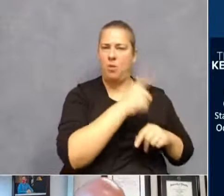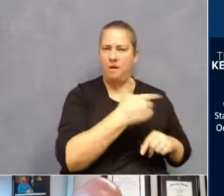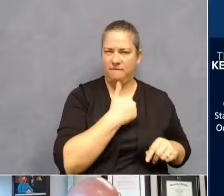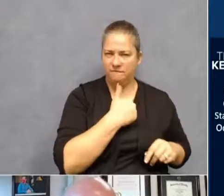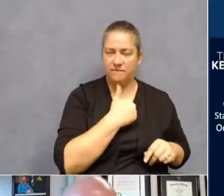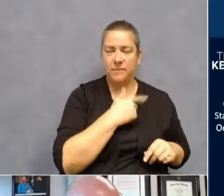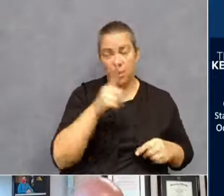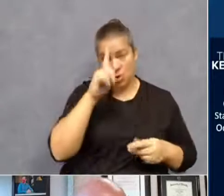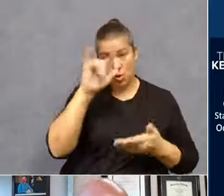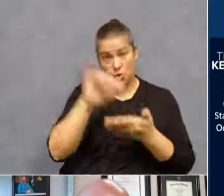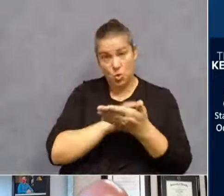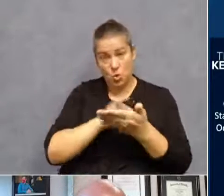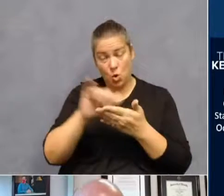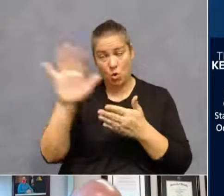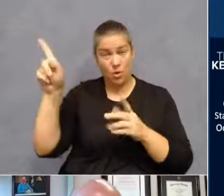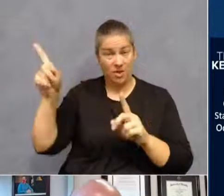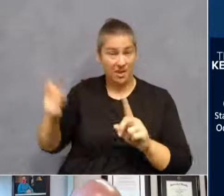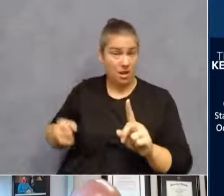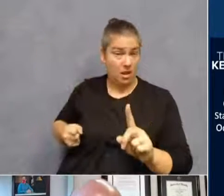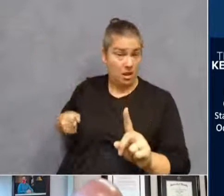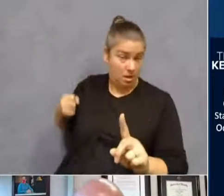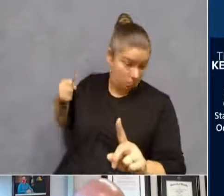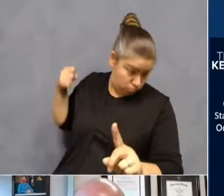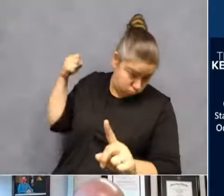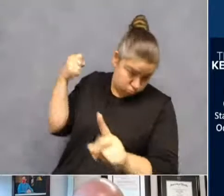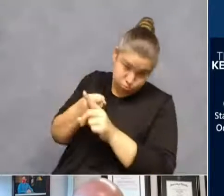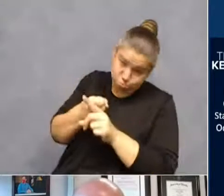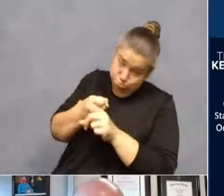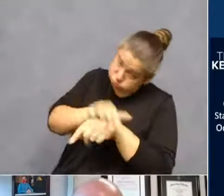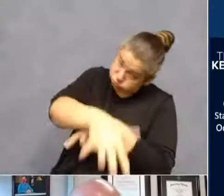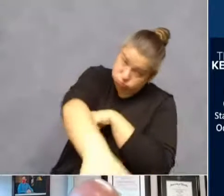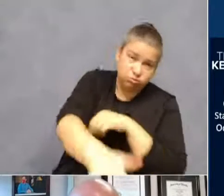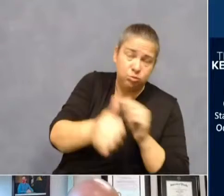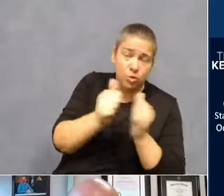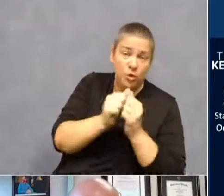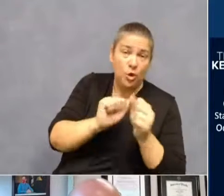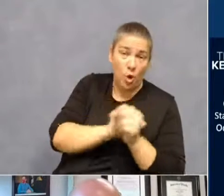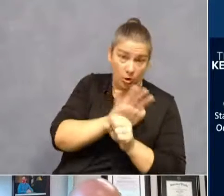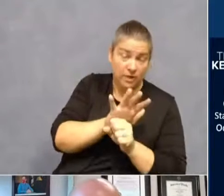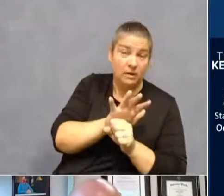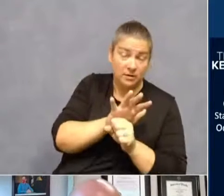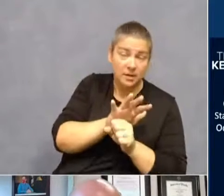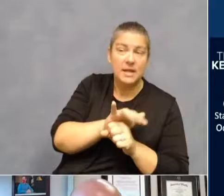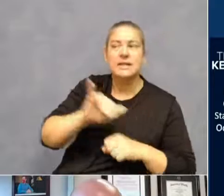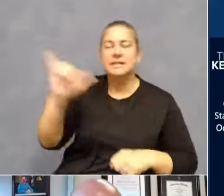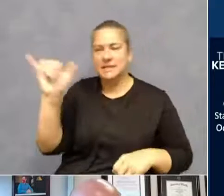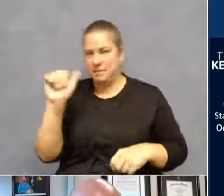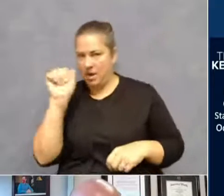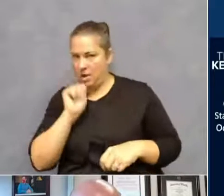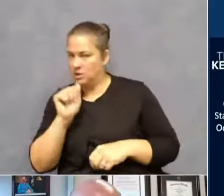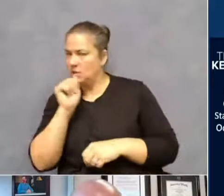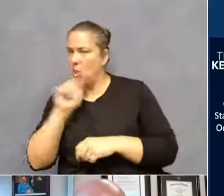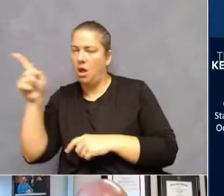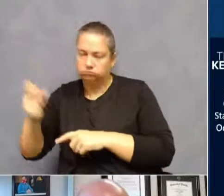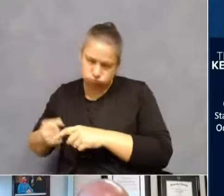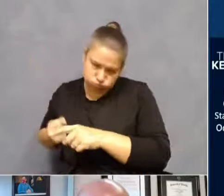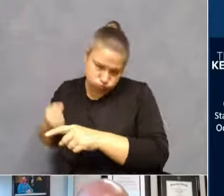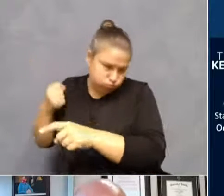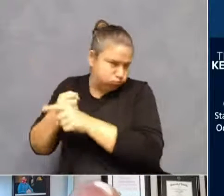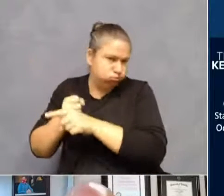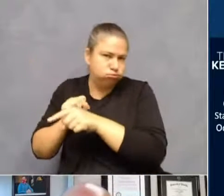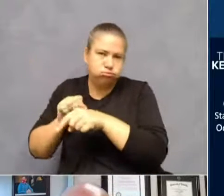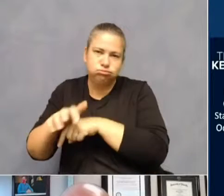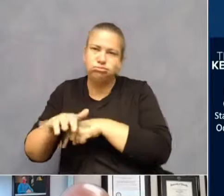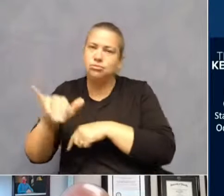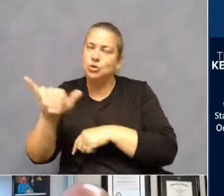beginning of this pandemic, and then Arizona, which was hit similarly hard, but much later in the pandemic. And now you can